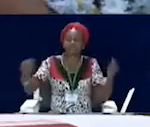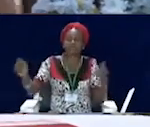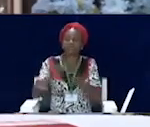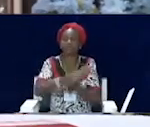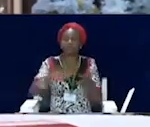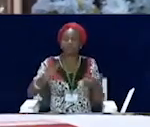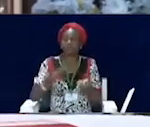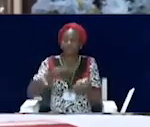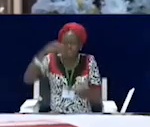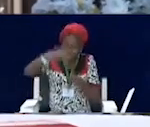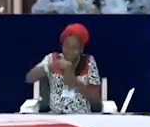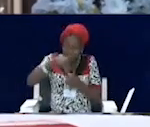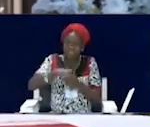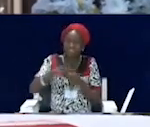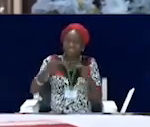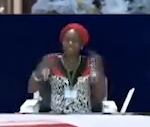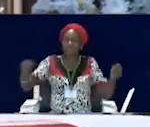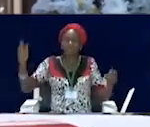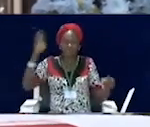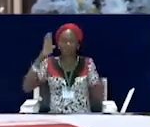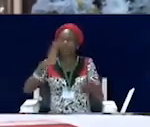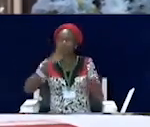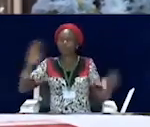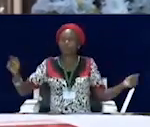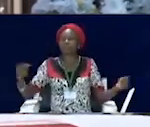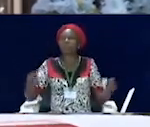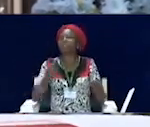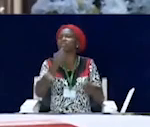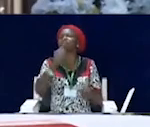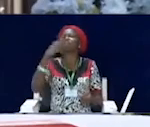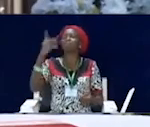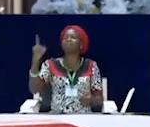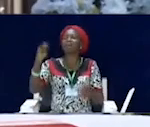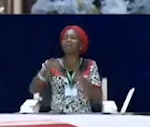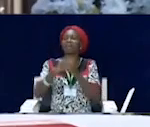And internal enemies will be disappointed.